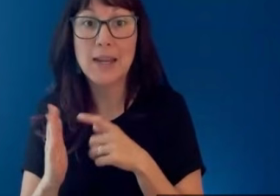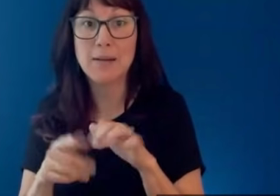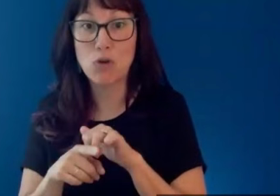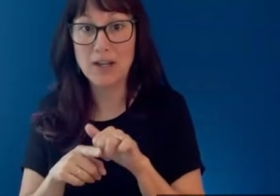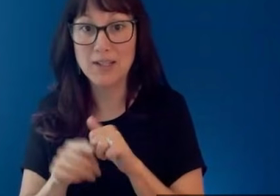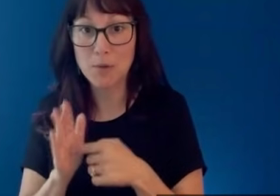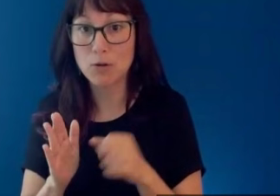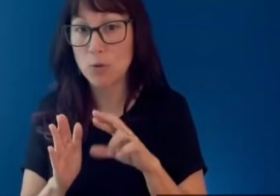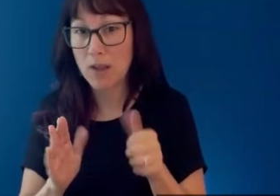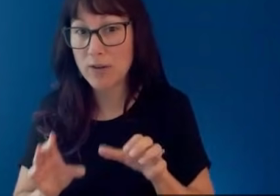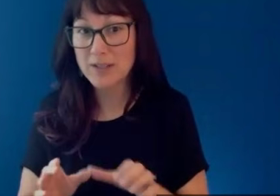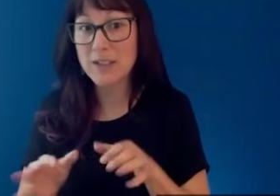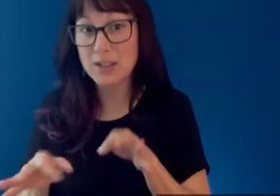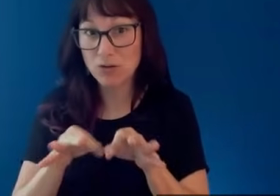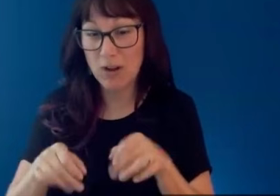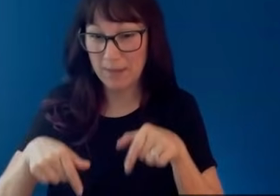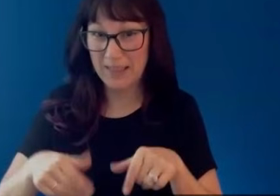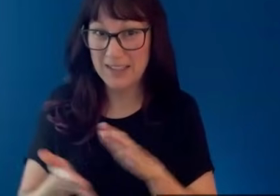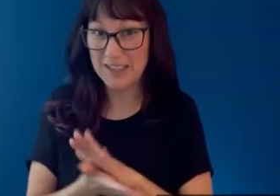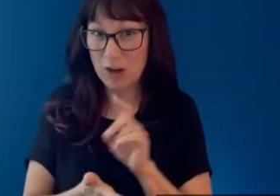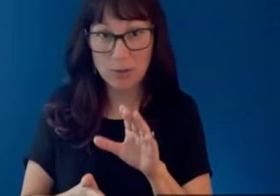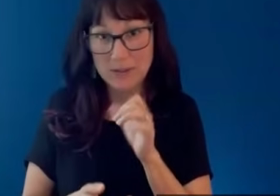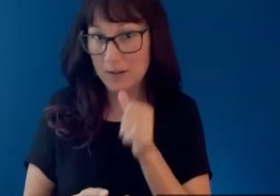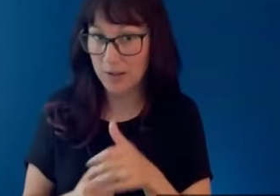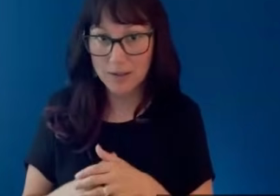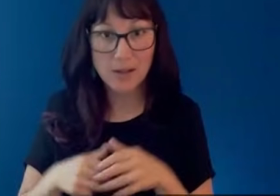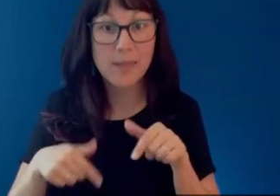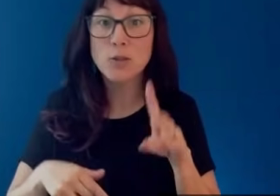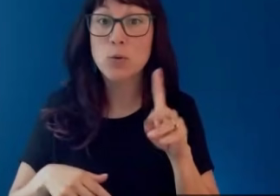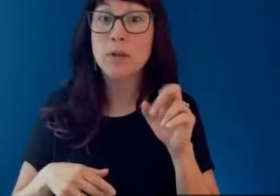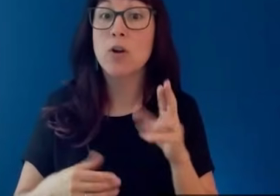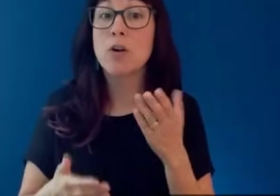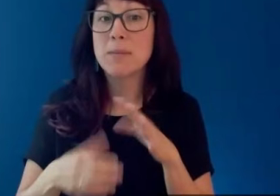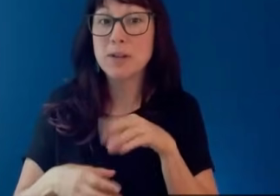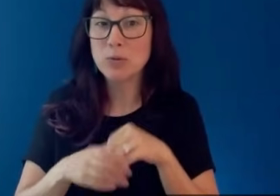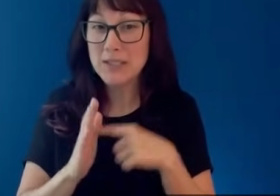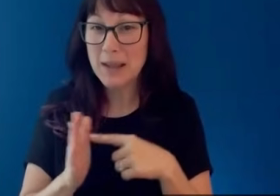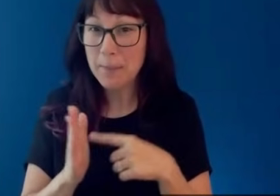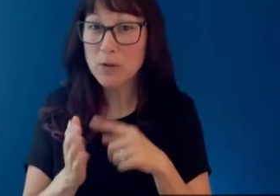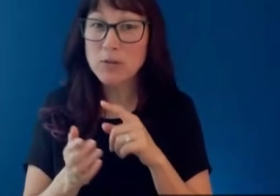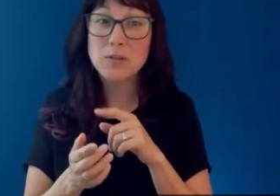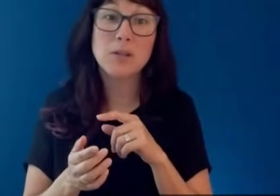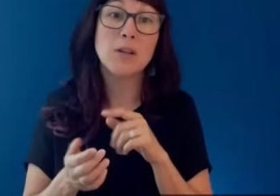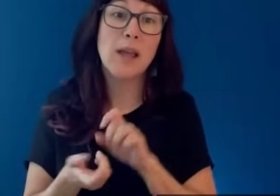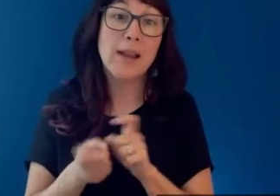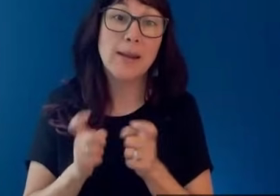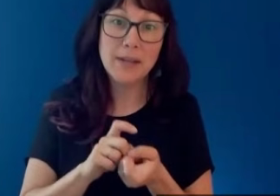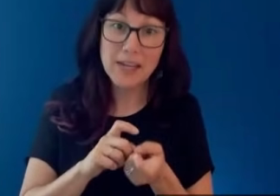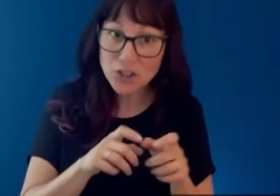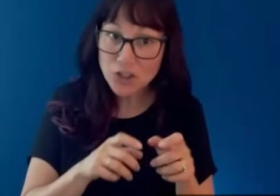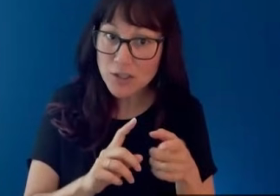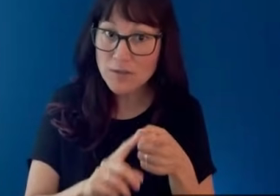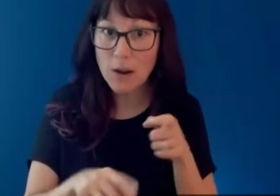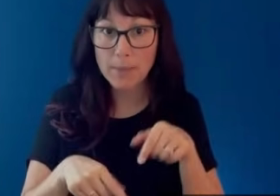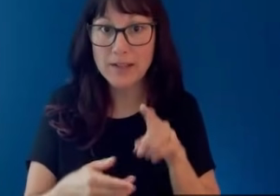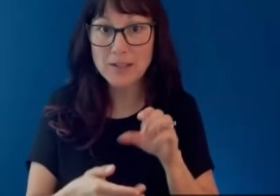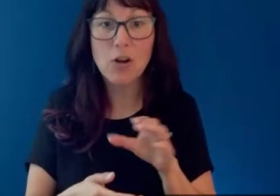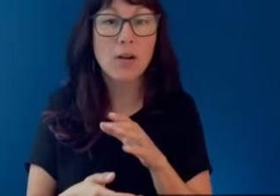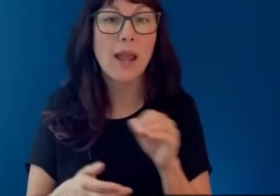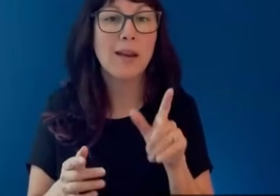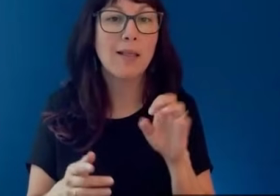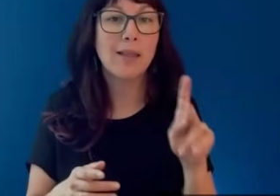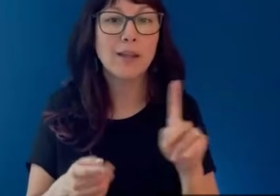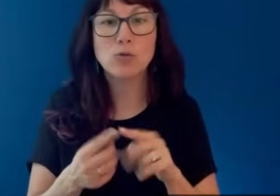or discussed in this document. The contents of this webinar may contain examples of, adaptations of, and links